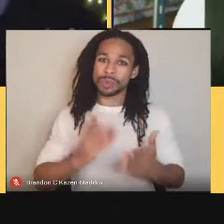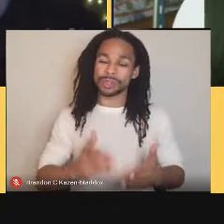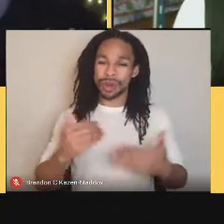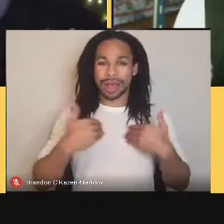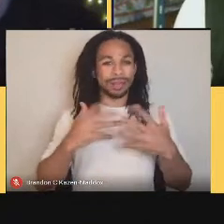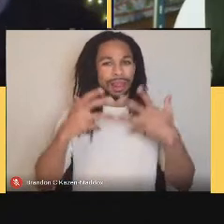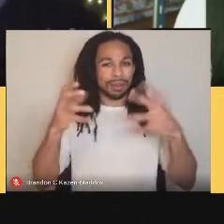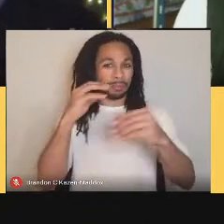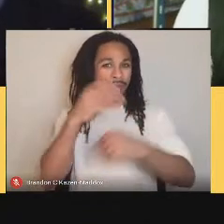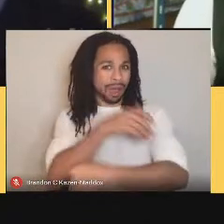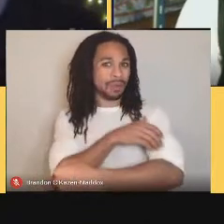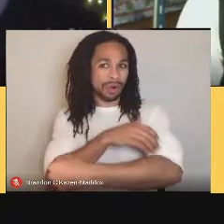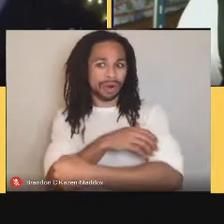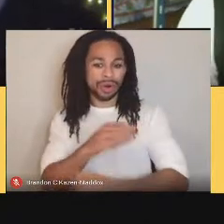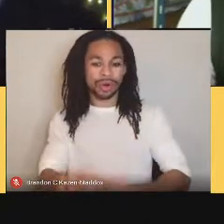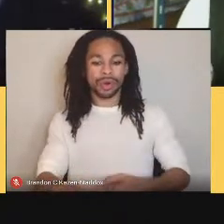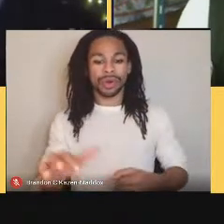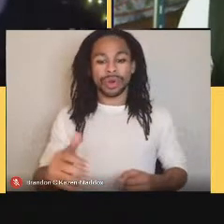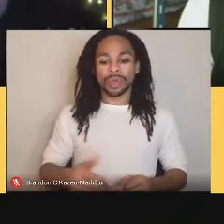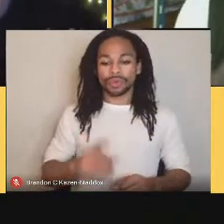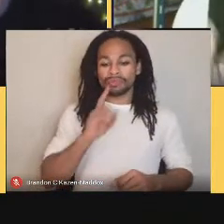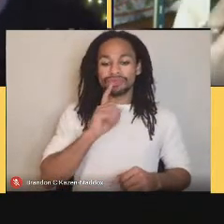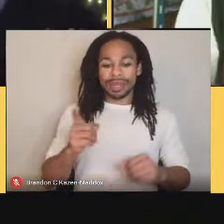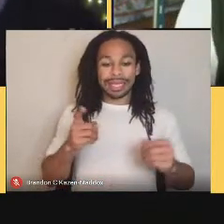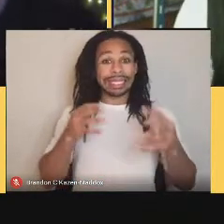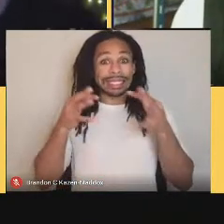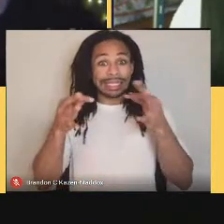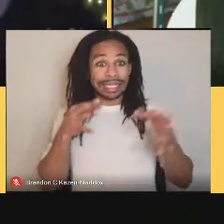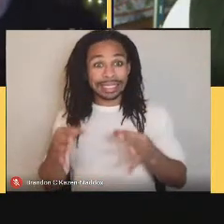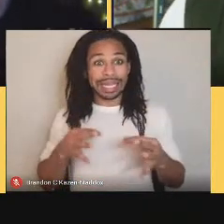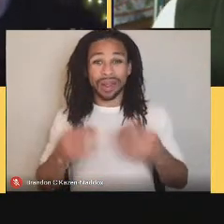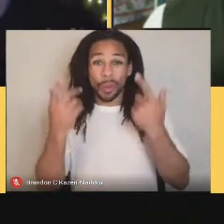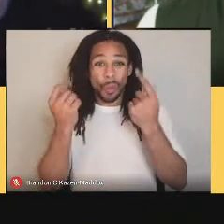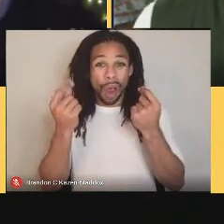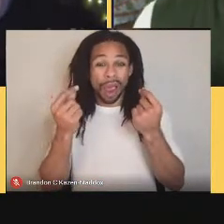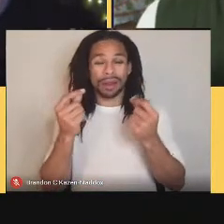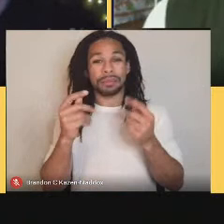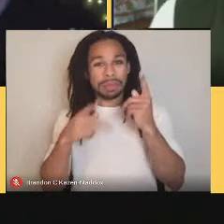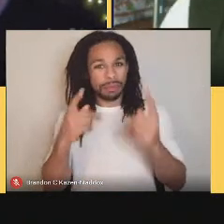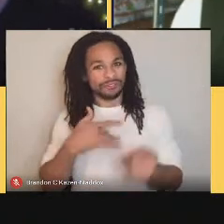to really dictate kind of what people are feeling